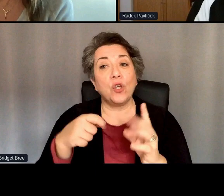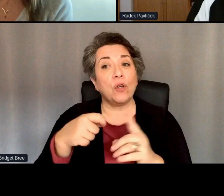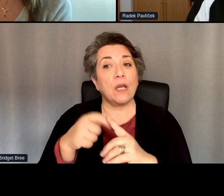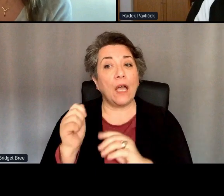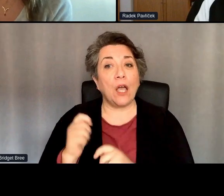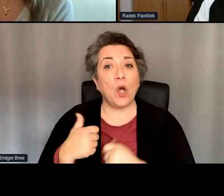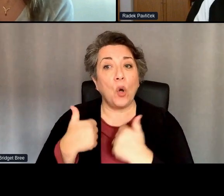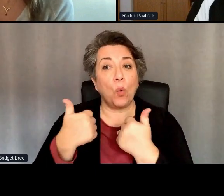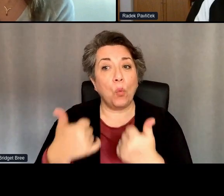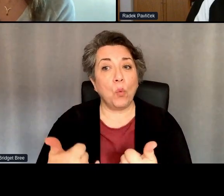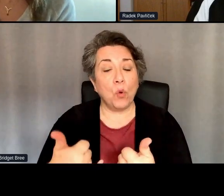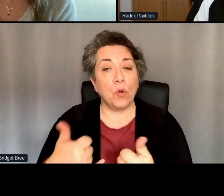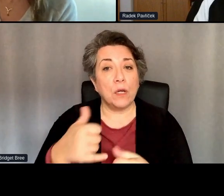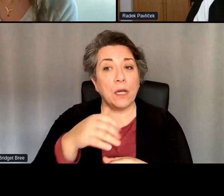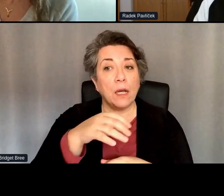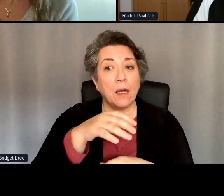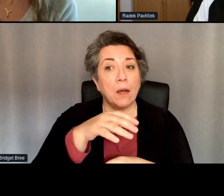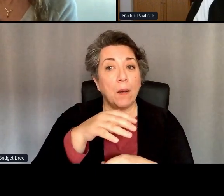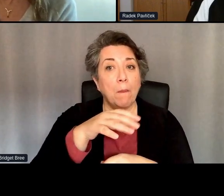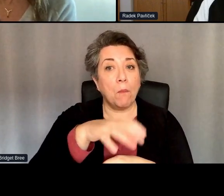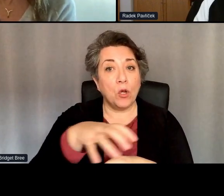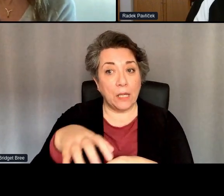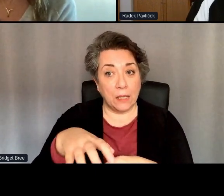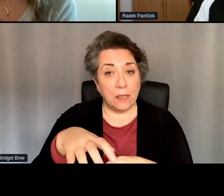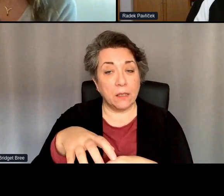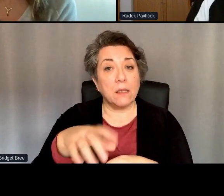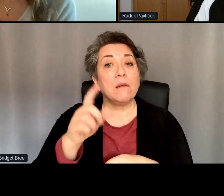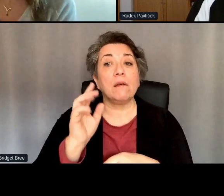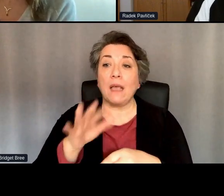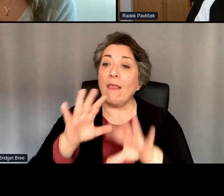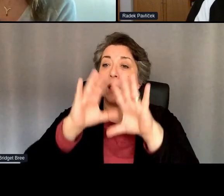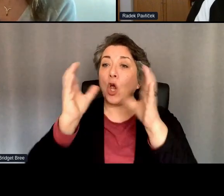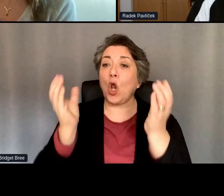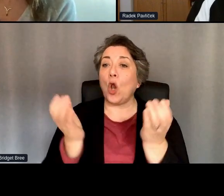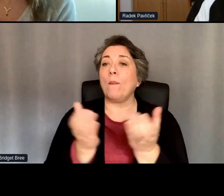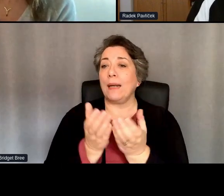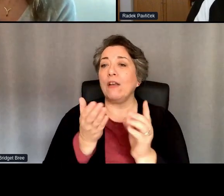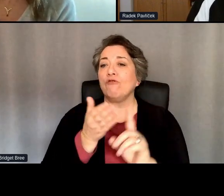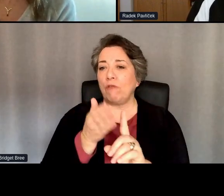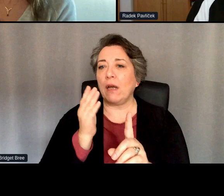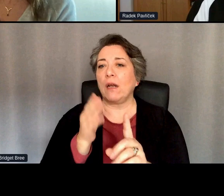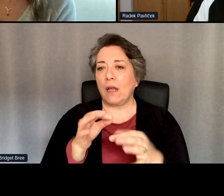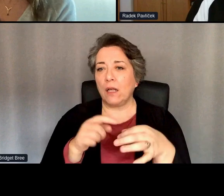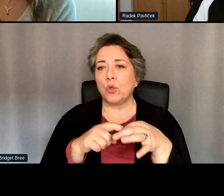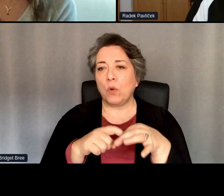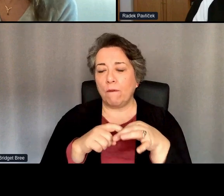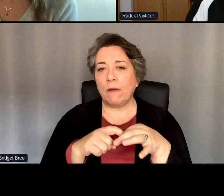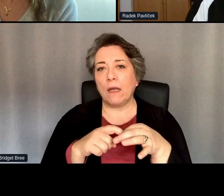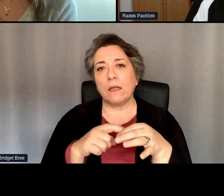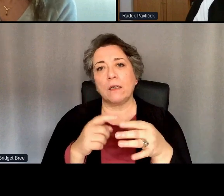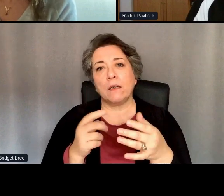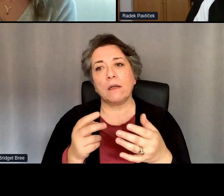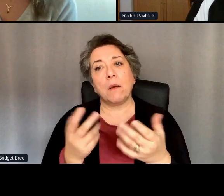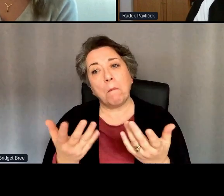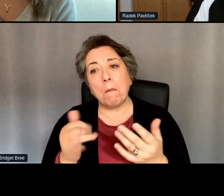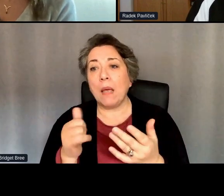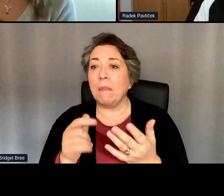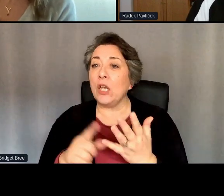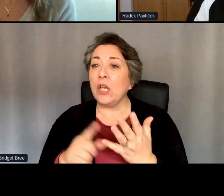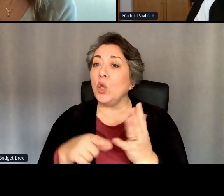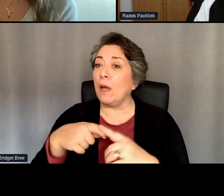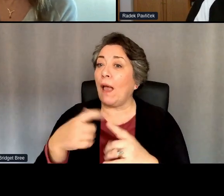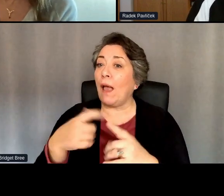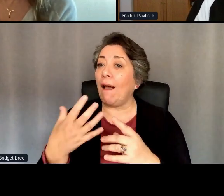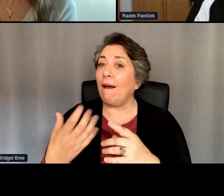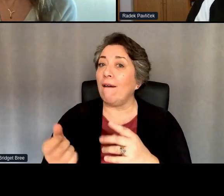IAAP certifications are globally recognized. But if there are other UK awarding bodies, that I don't know, because